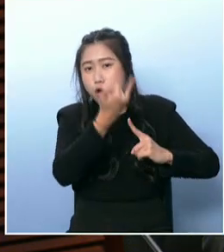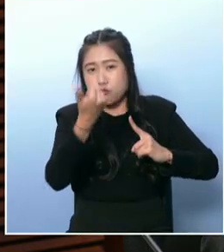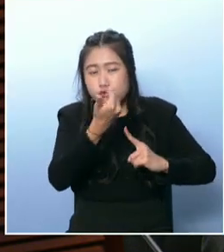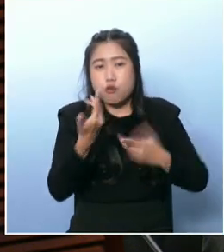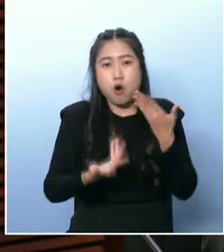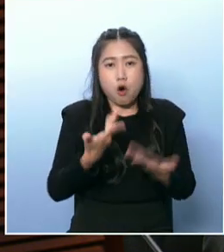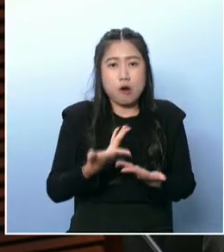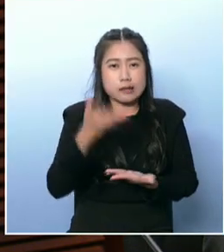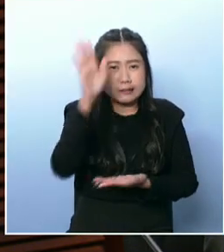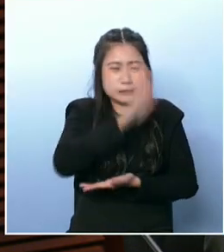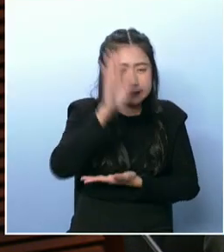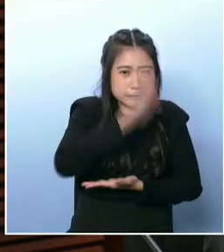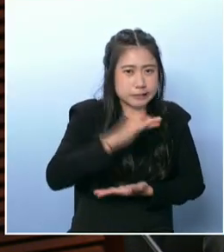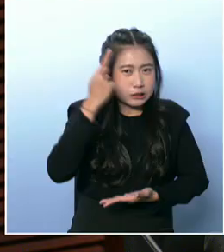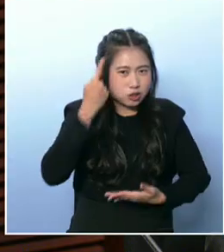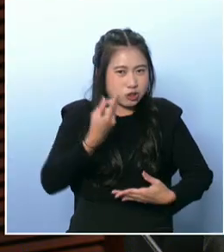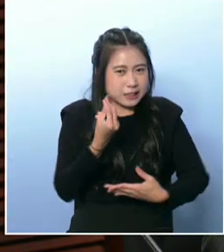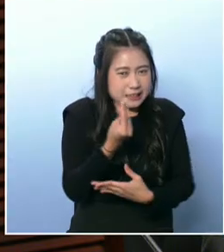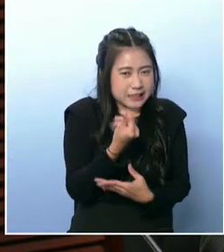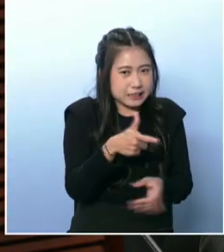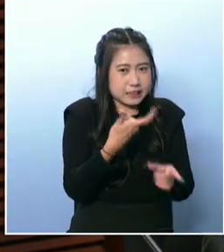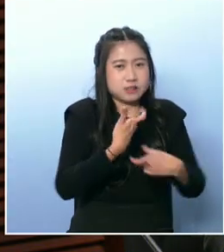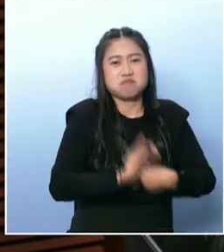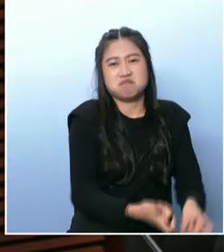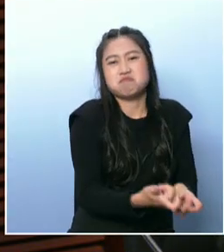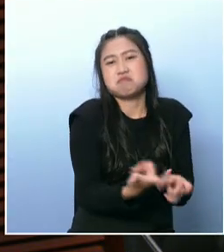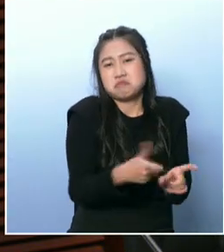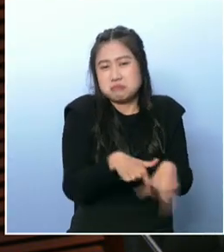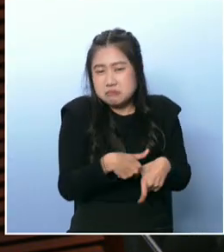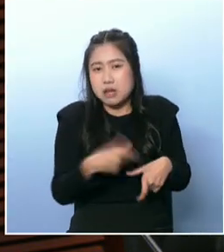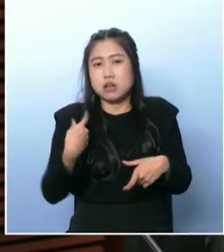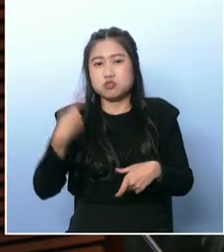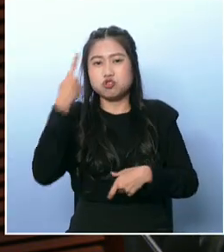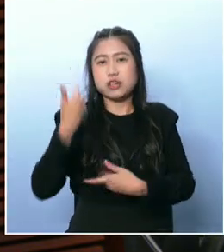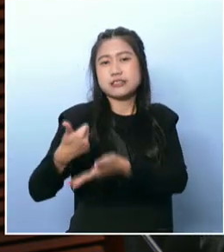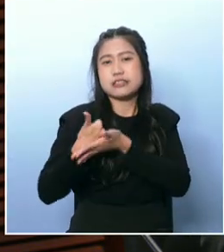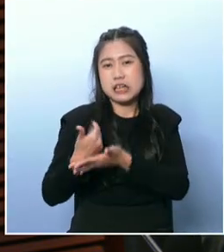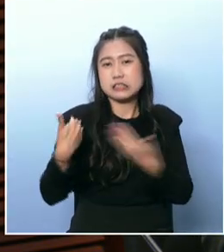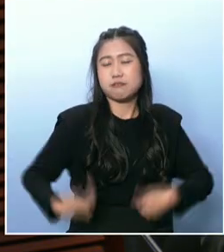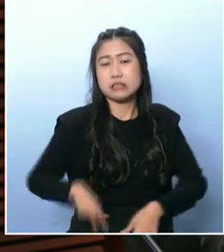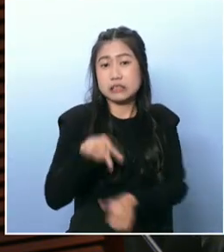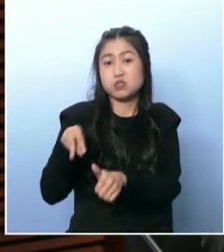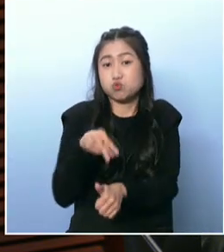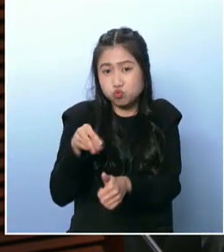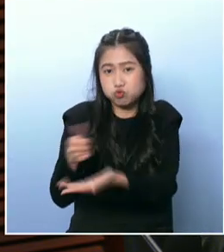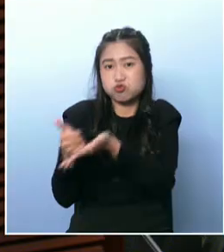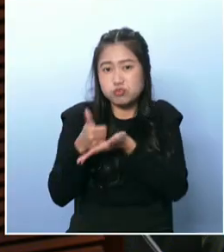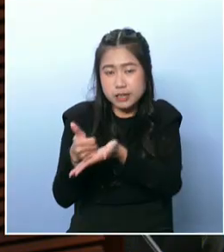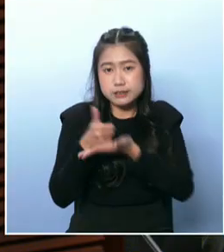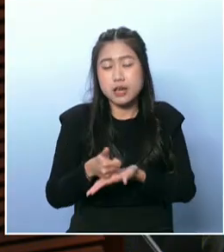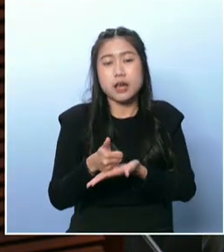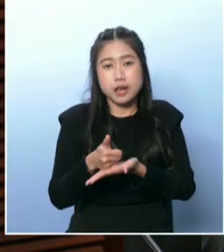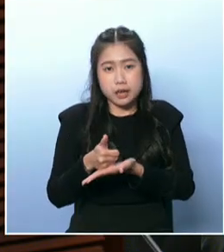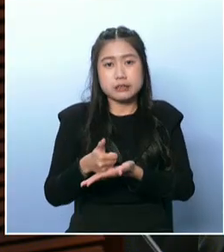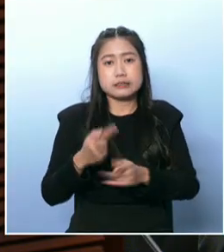we want to prevent abuse cases. So they just try to take up a light job and then try to get the